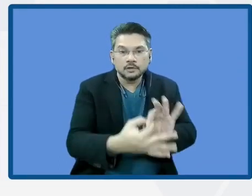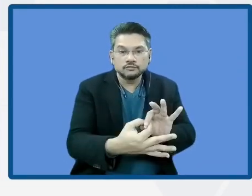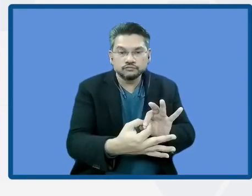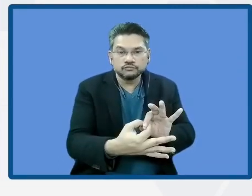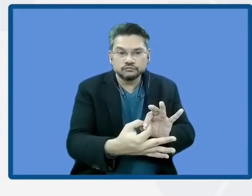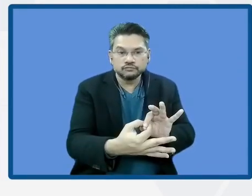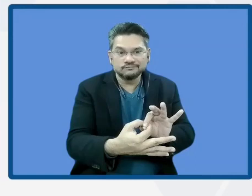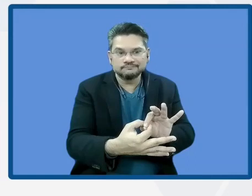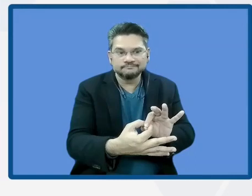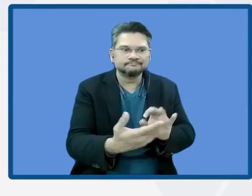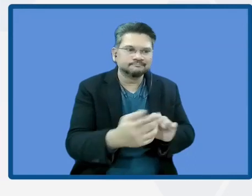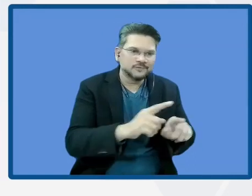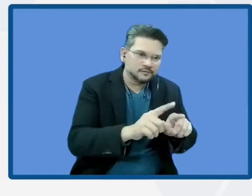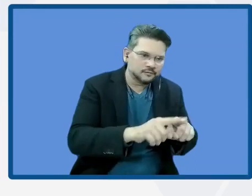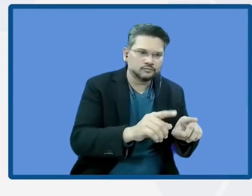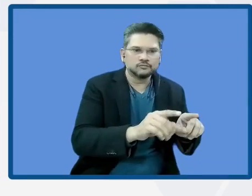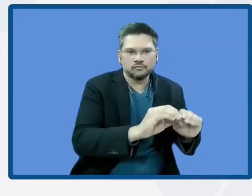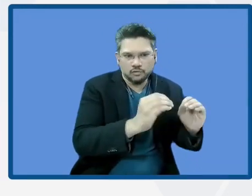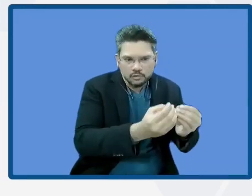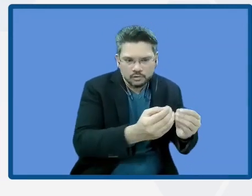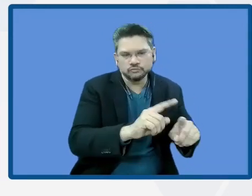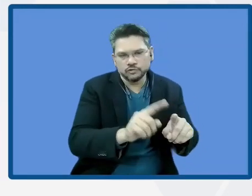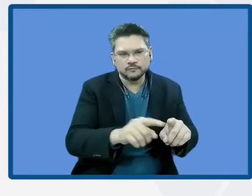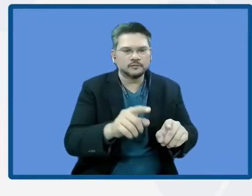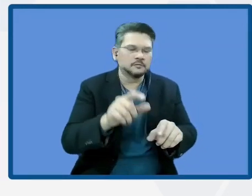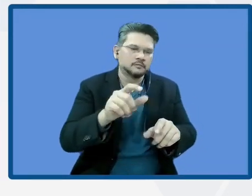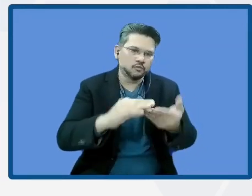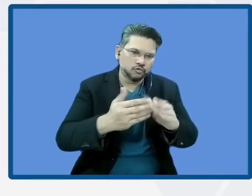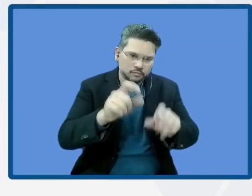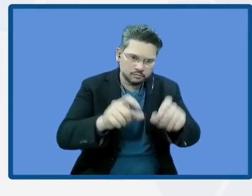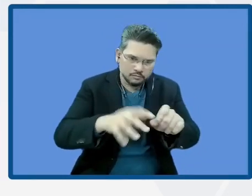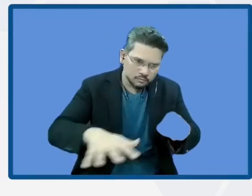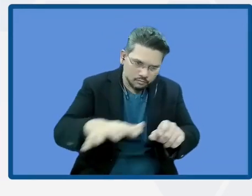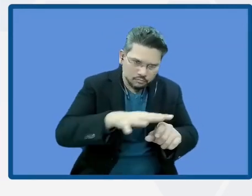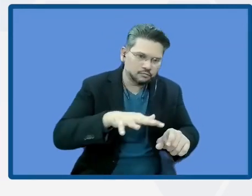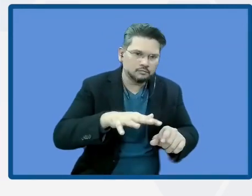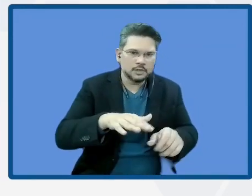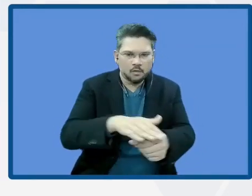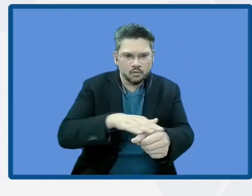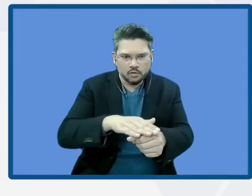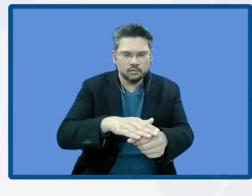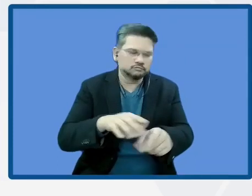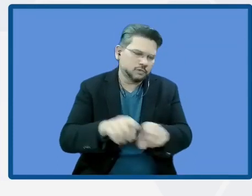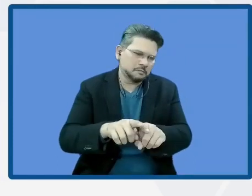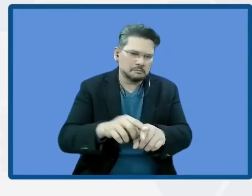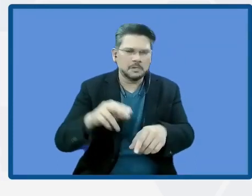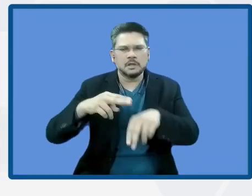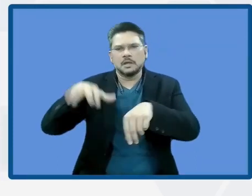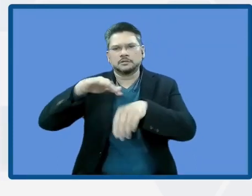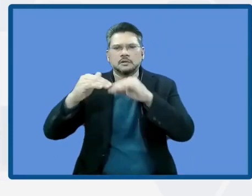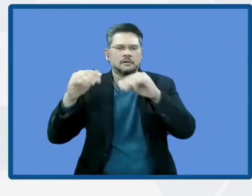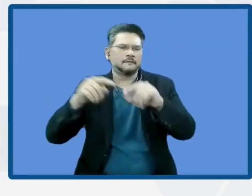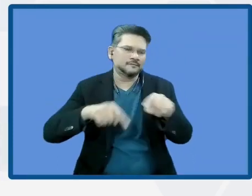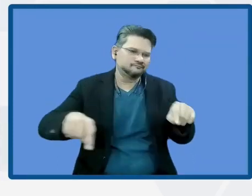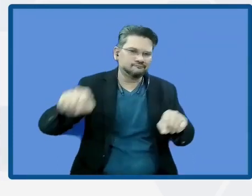civil members of the community, both at a communal level as well as national level. This network enables